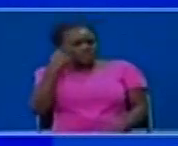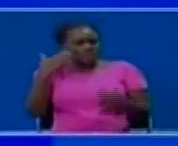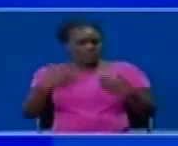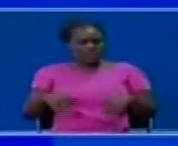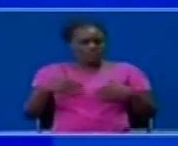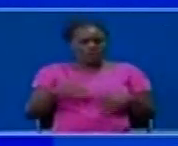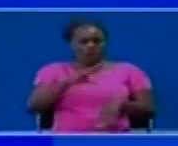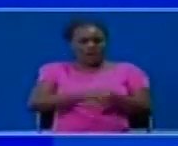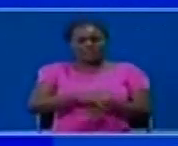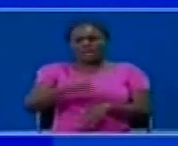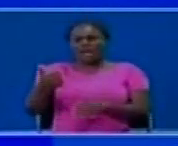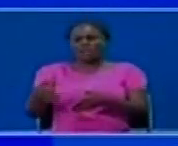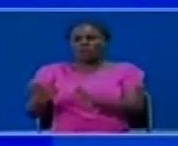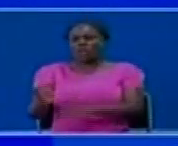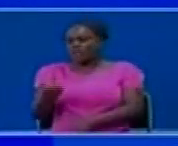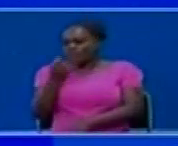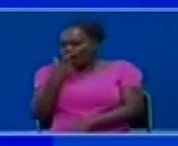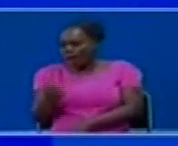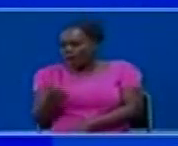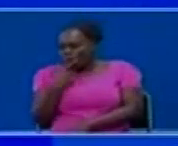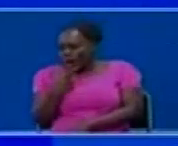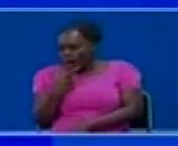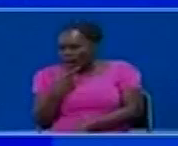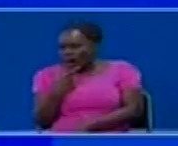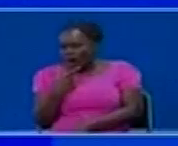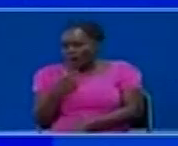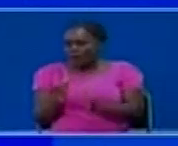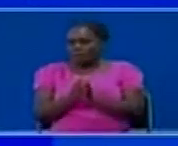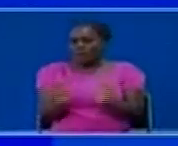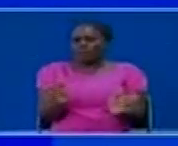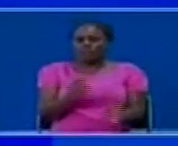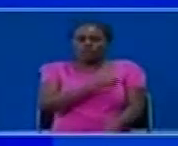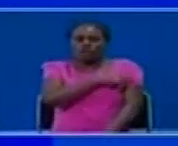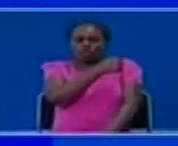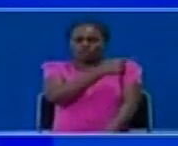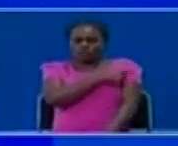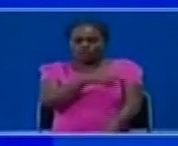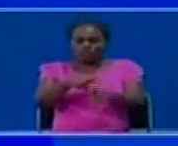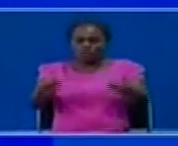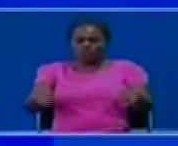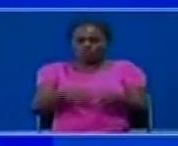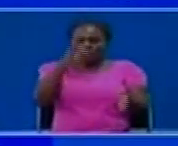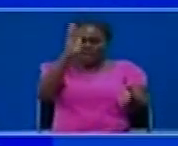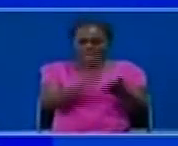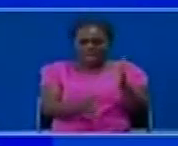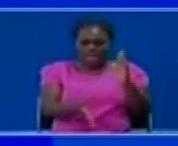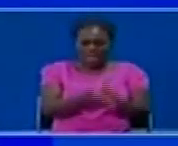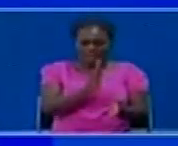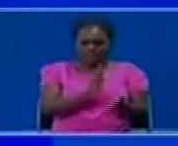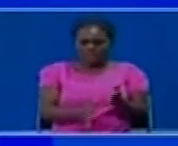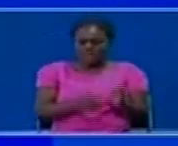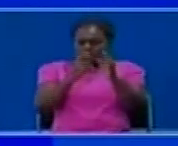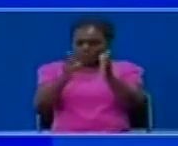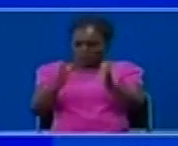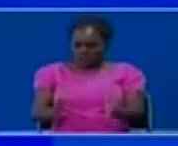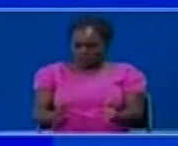seek alternative sources of treatment as wards in public hospitals remain virtually empty. Our reporter Nick